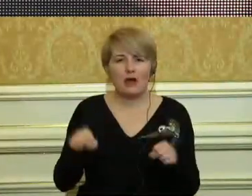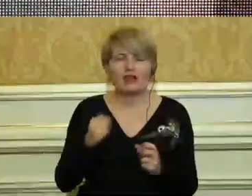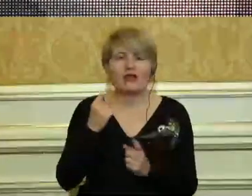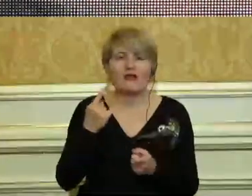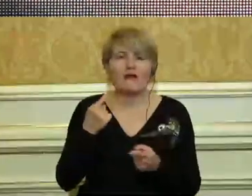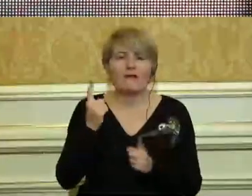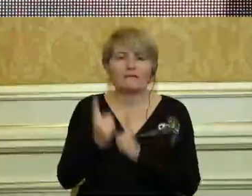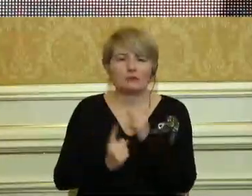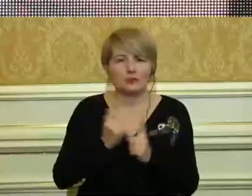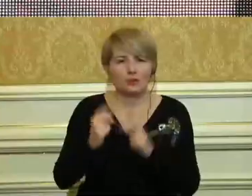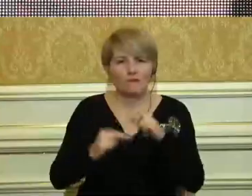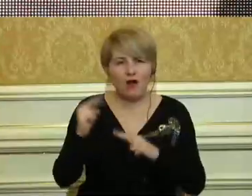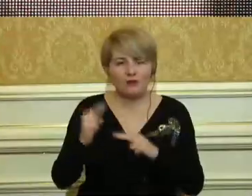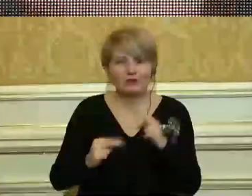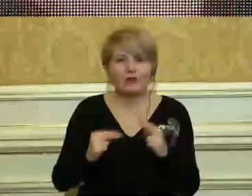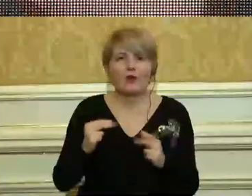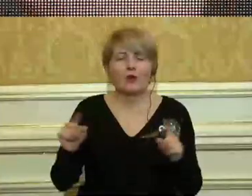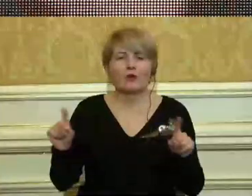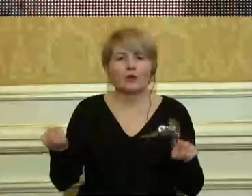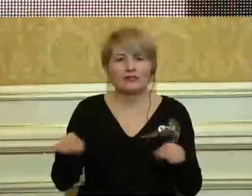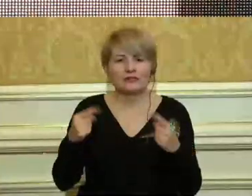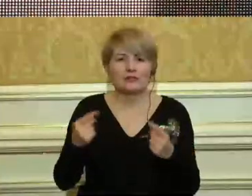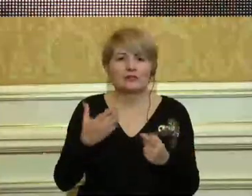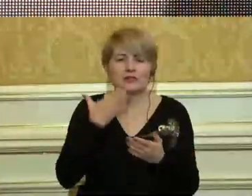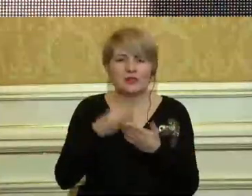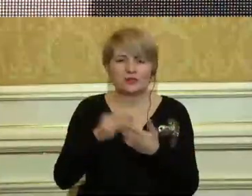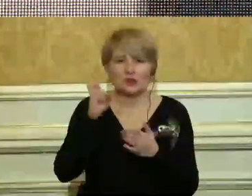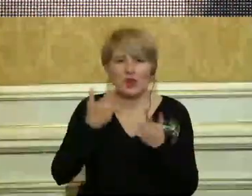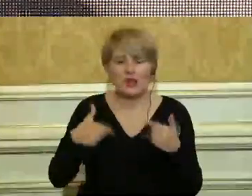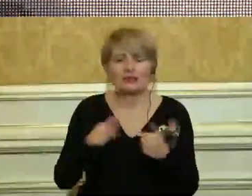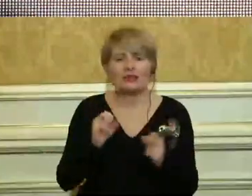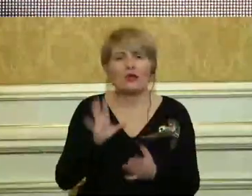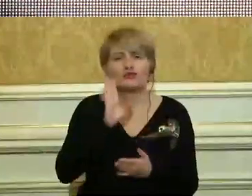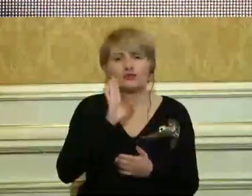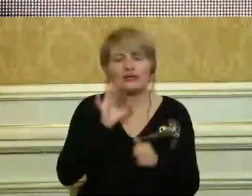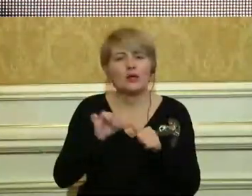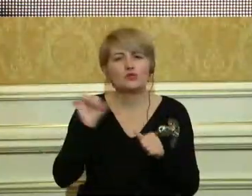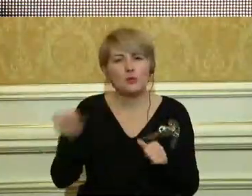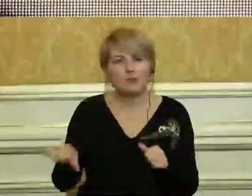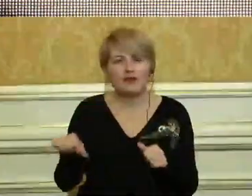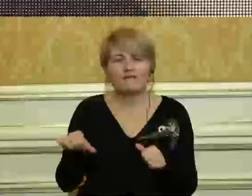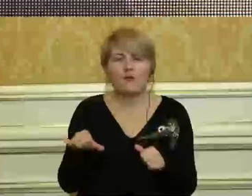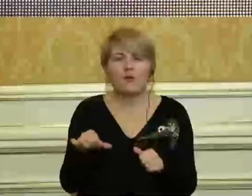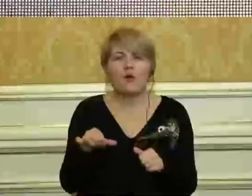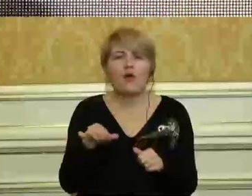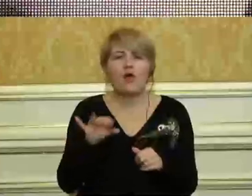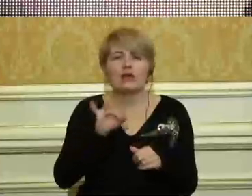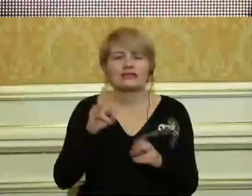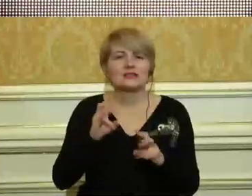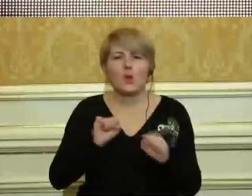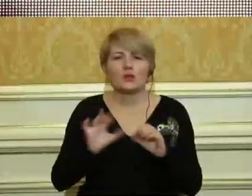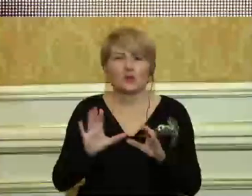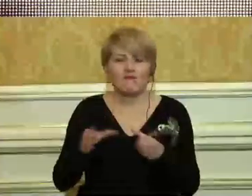the institutions of the country, actually, and how women, especially from the non-governmental sector, but also from the